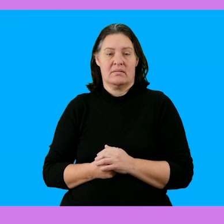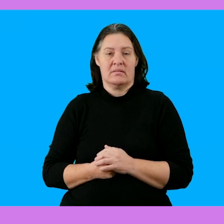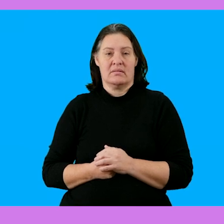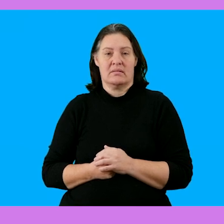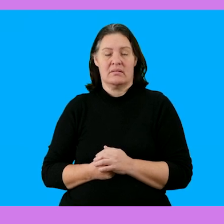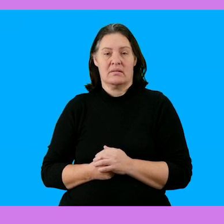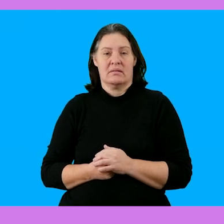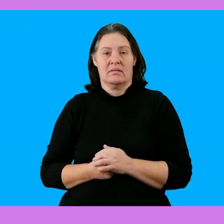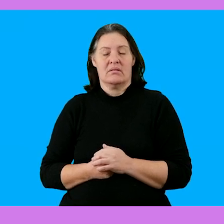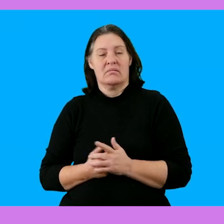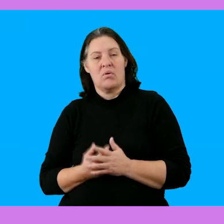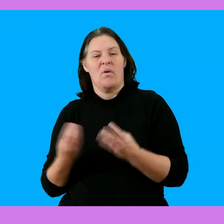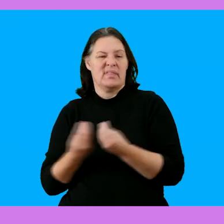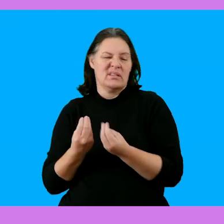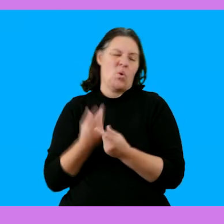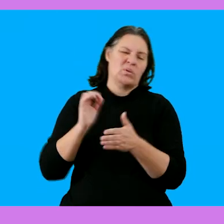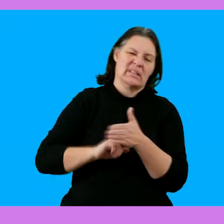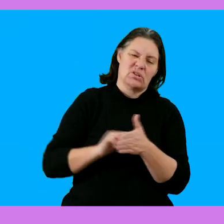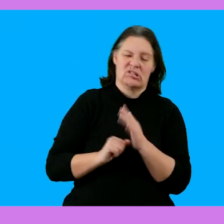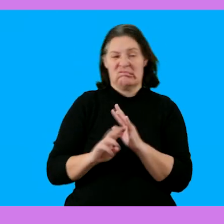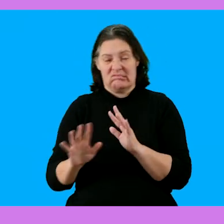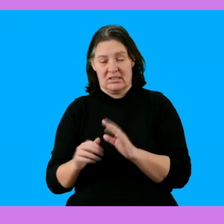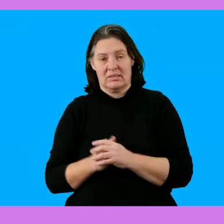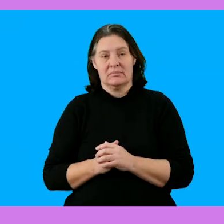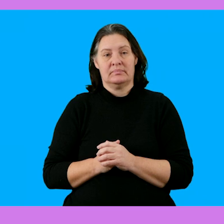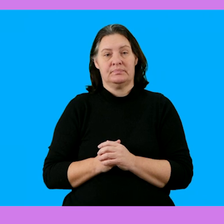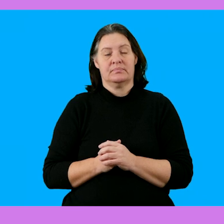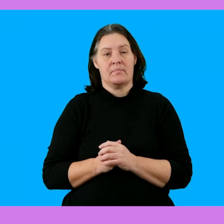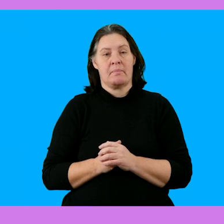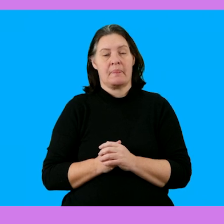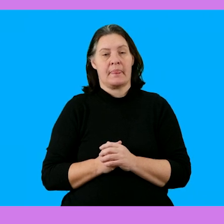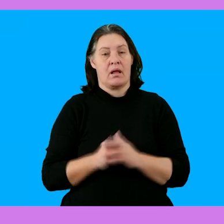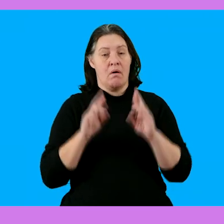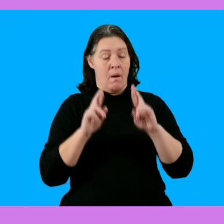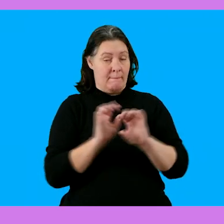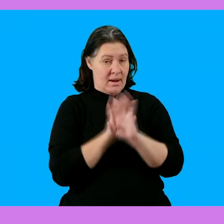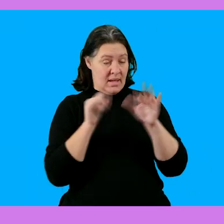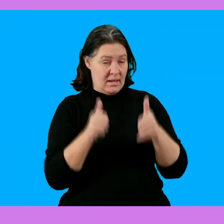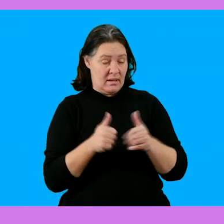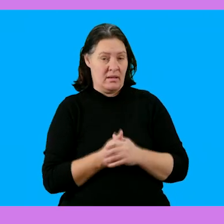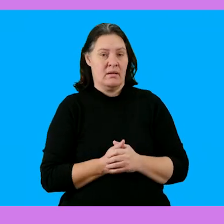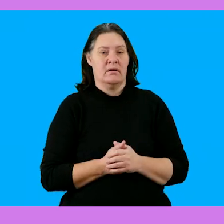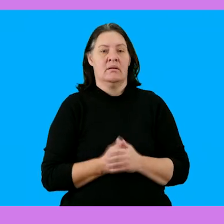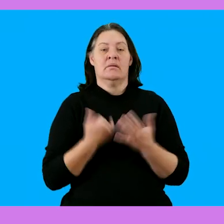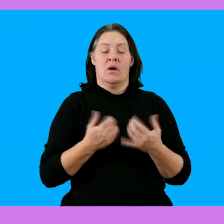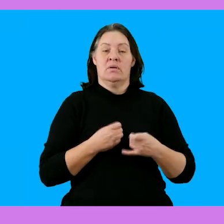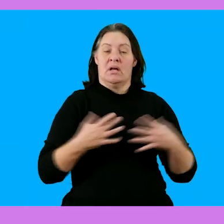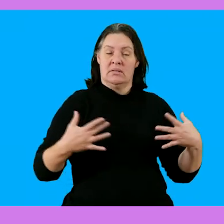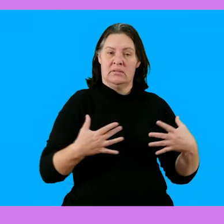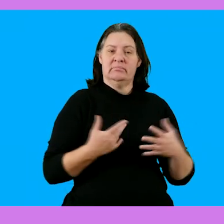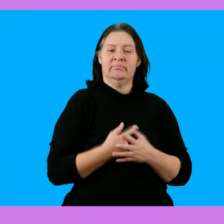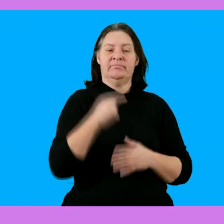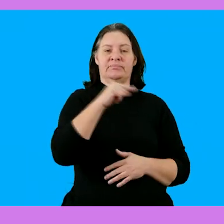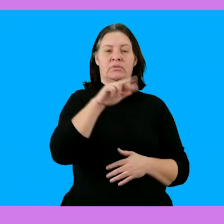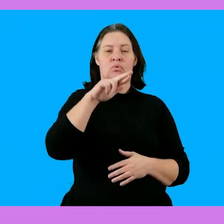Non-taxable items or non-taxable deductions. Okay, guys, I hope that's still fine. So now let's